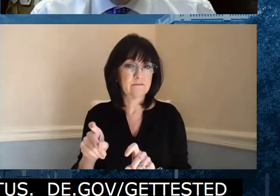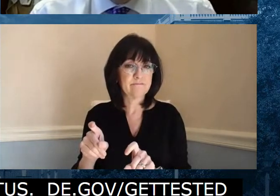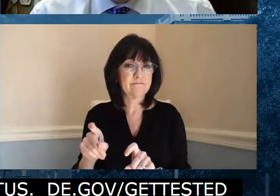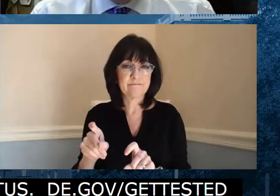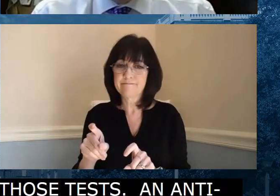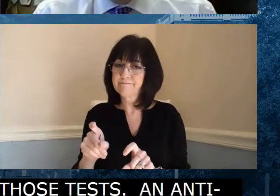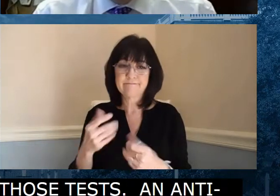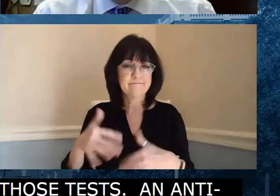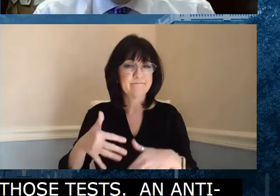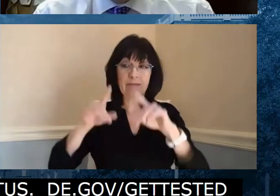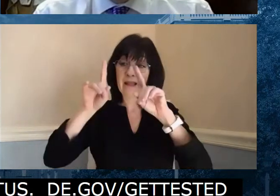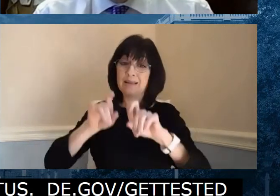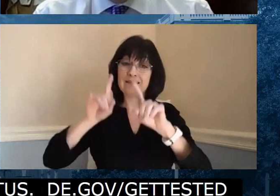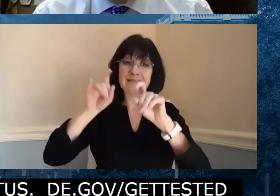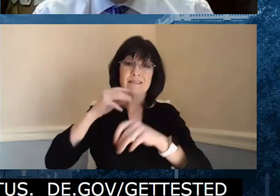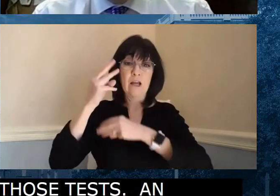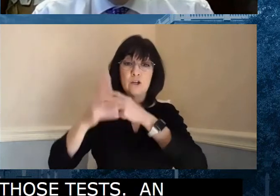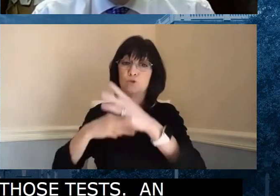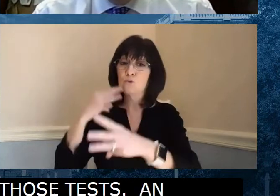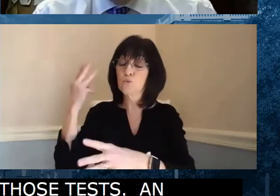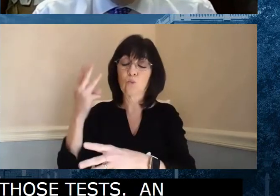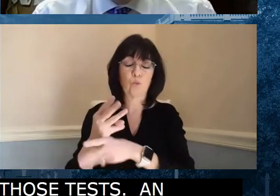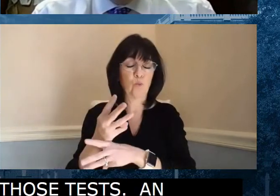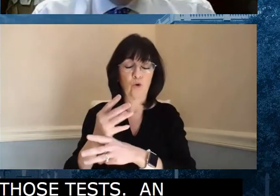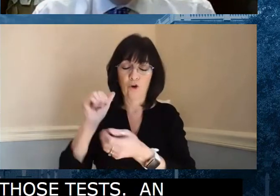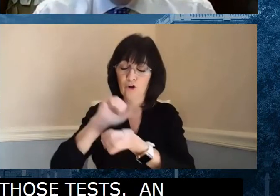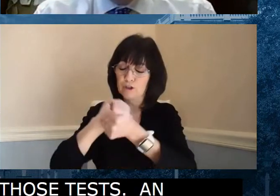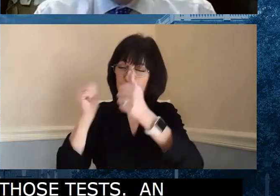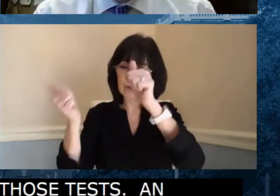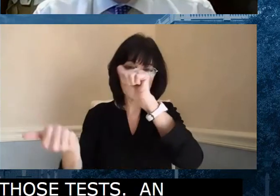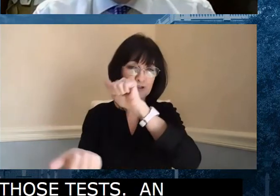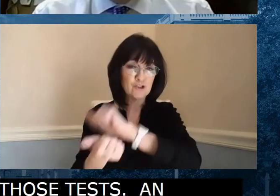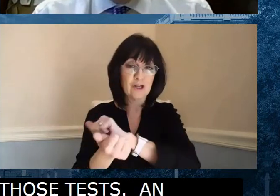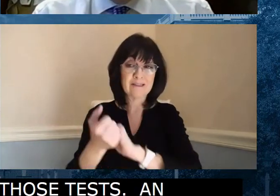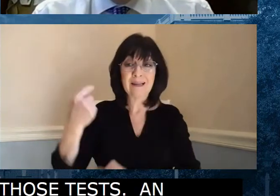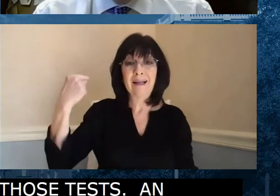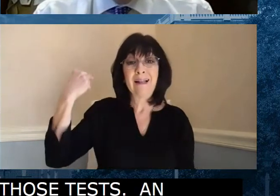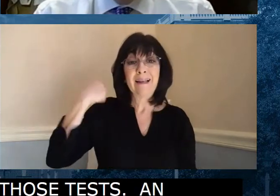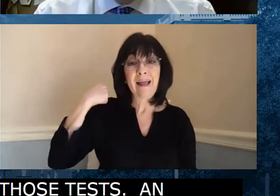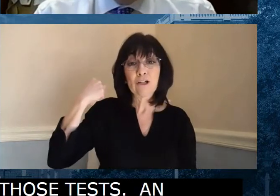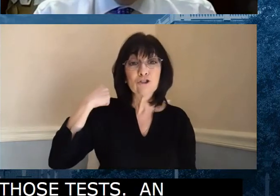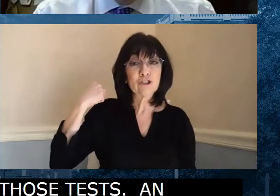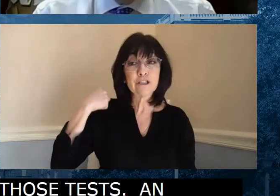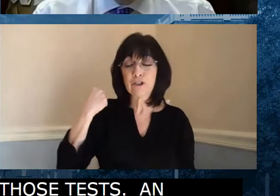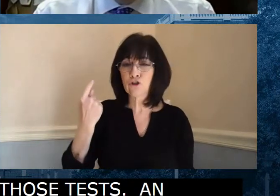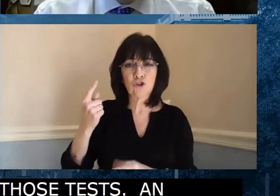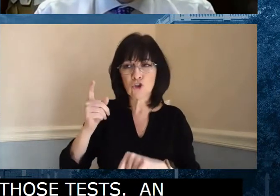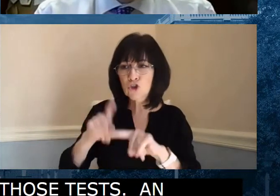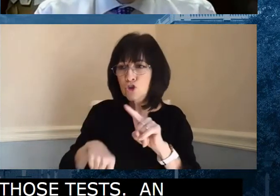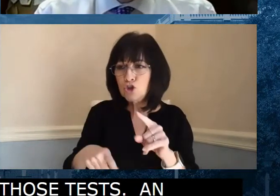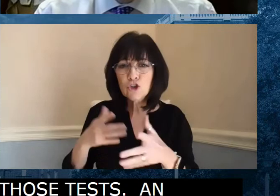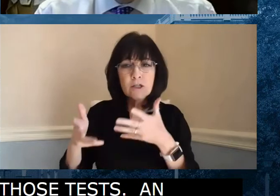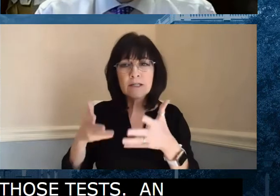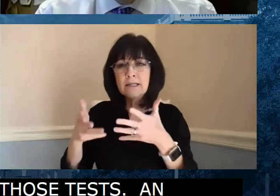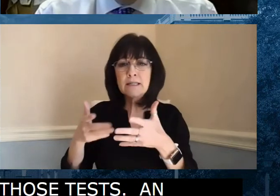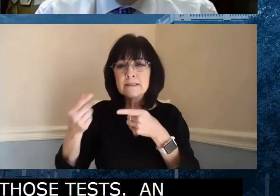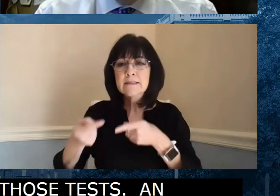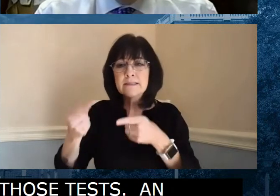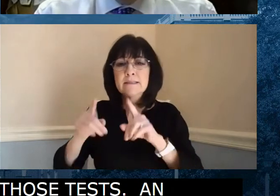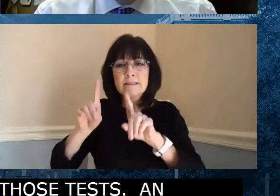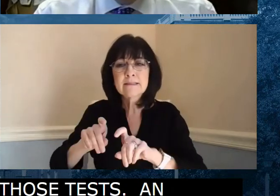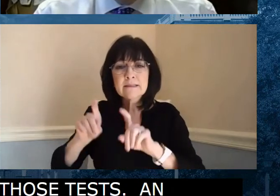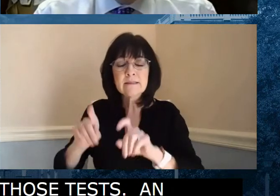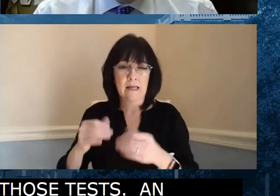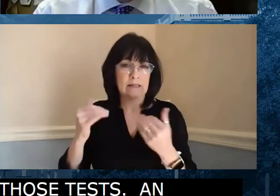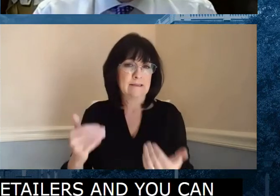testing world has changed 180 degrees over the last 12 months, where we couldn't test enough to now where you could go into a pharmacy in the next few weeks. You can